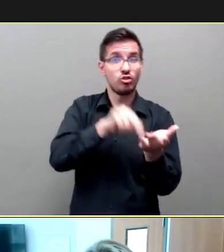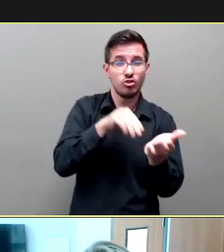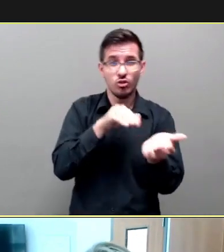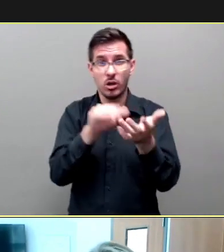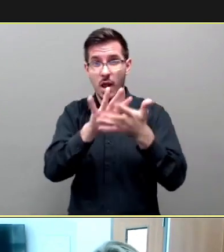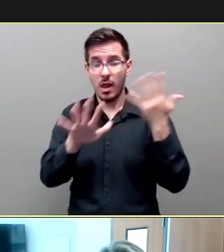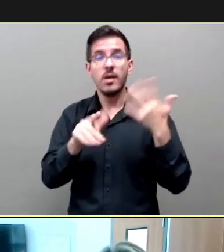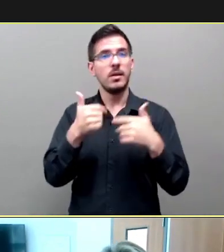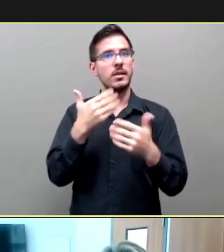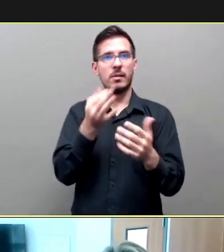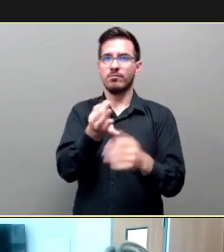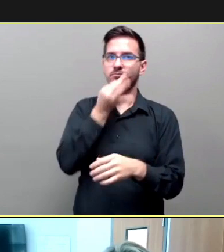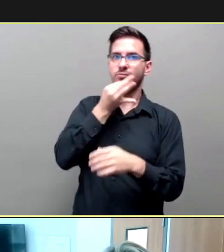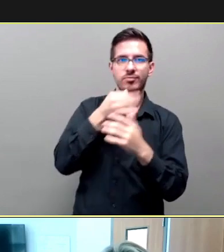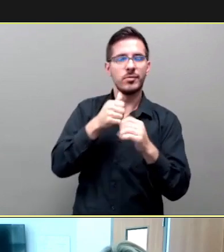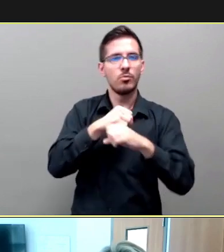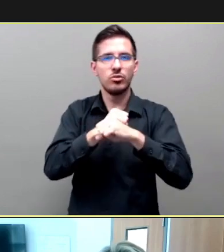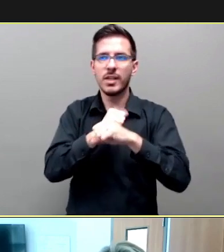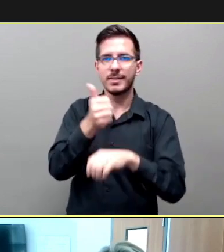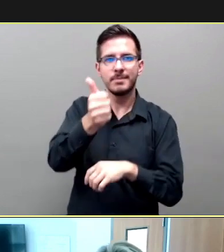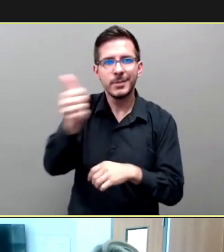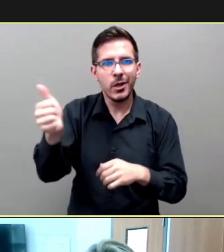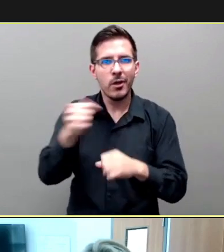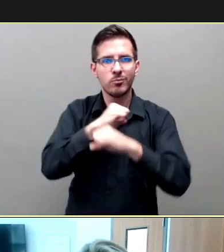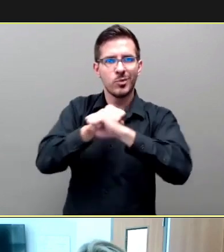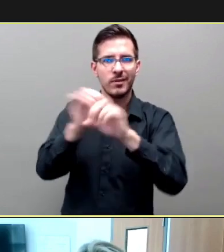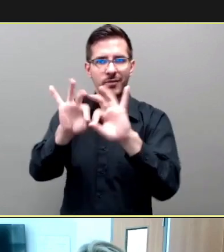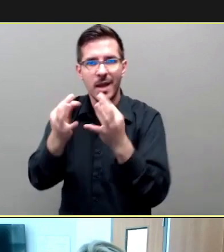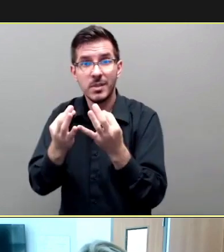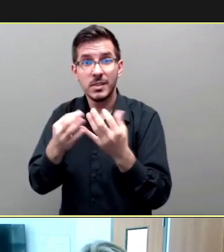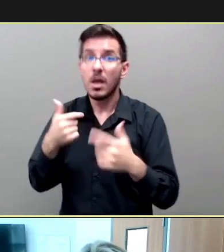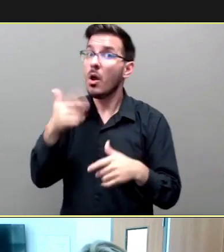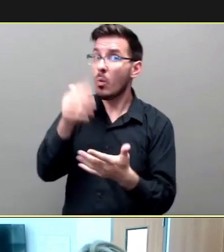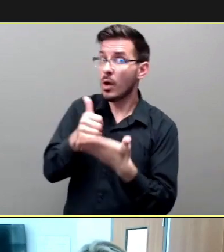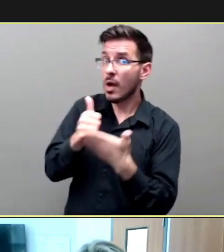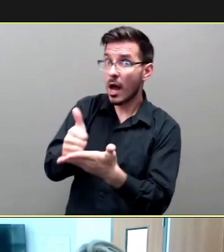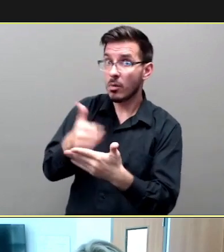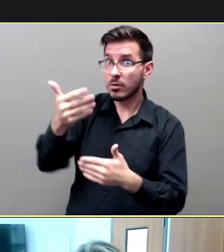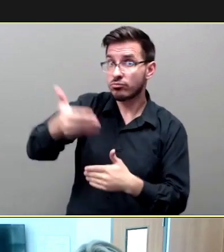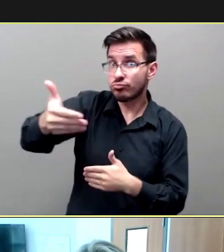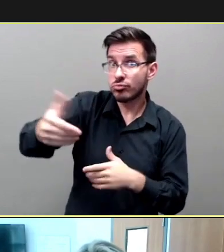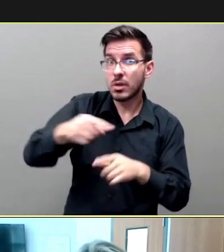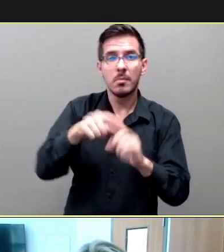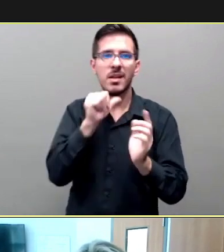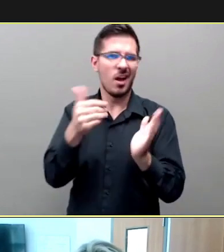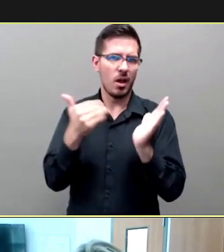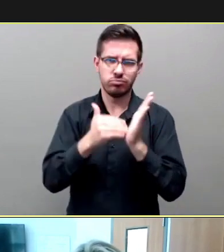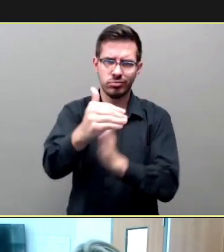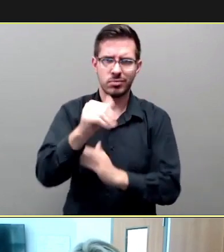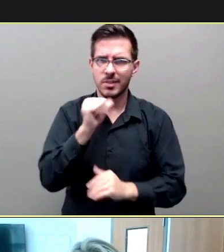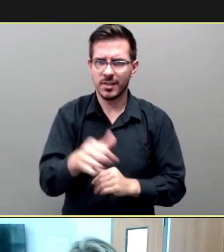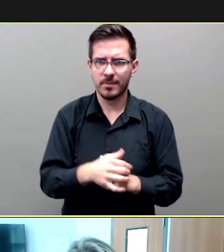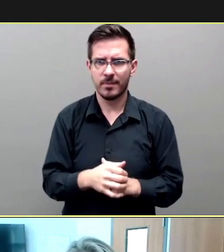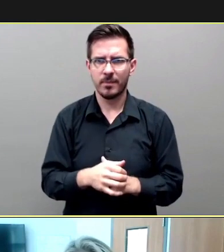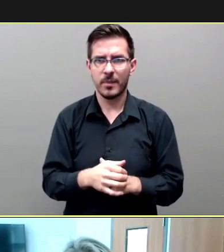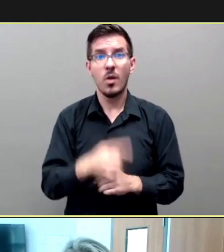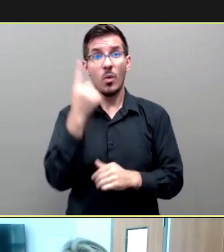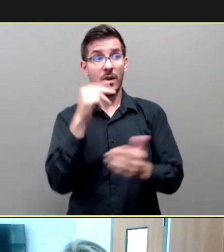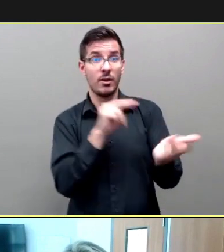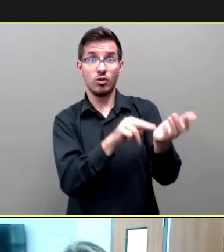and their families. And so while we do that occasionally, not as often. Also, one of our nursing homes,